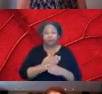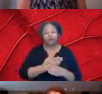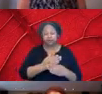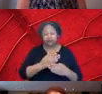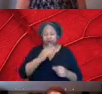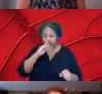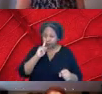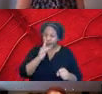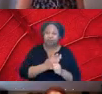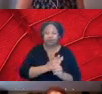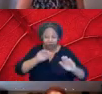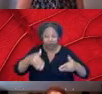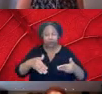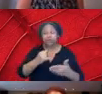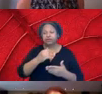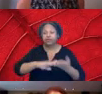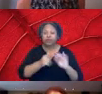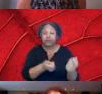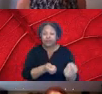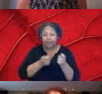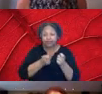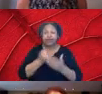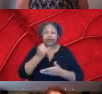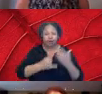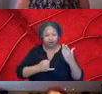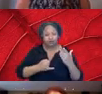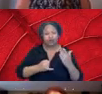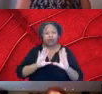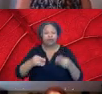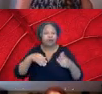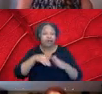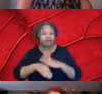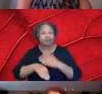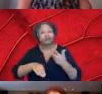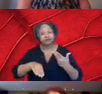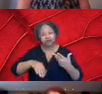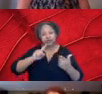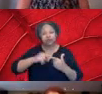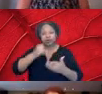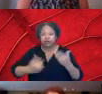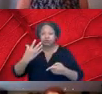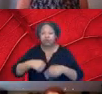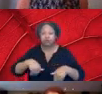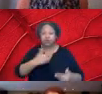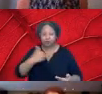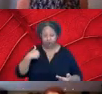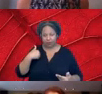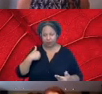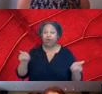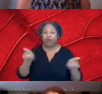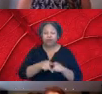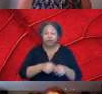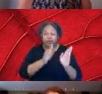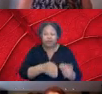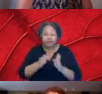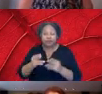engaged arts and access to arts and culture in the city. In addition, individual nominees must be a Canadian citizen or